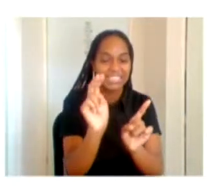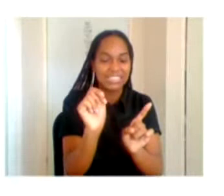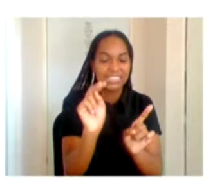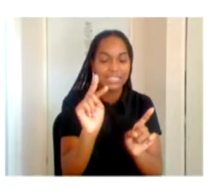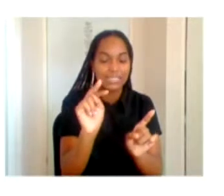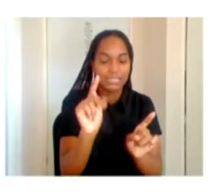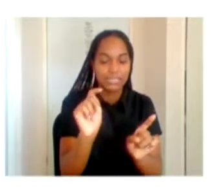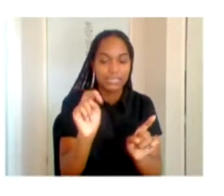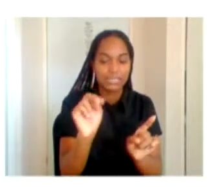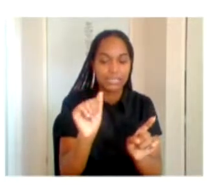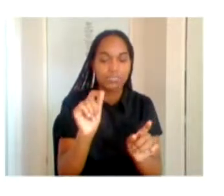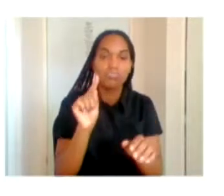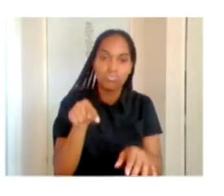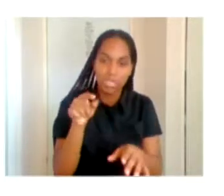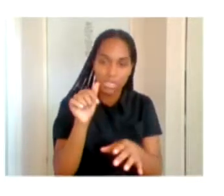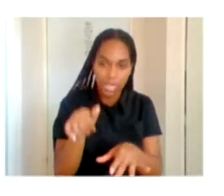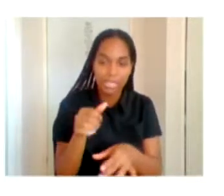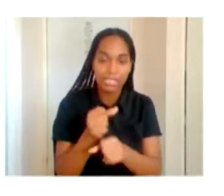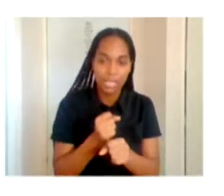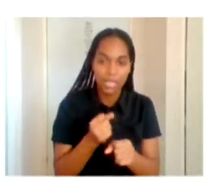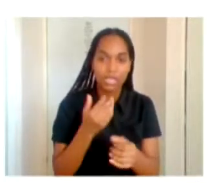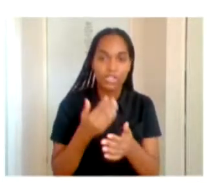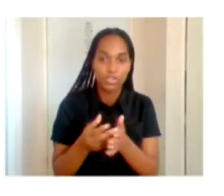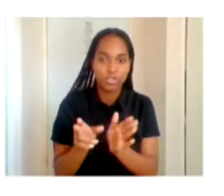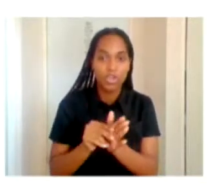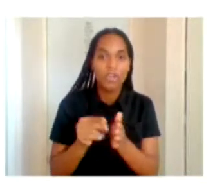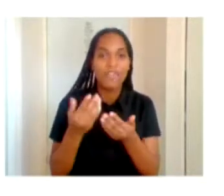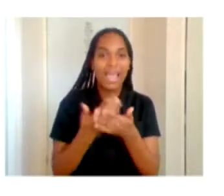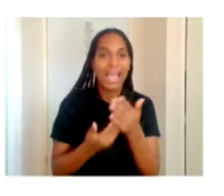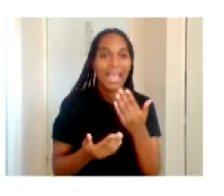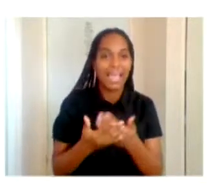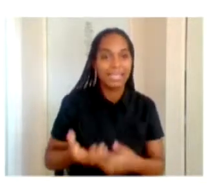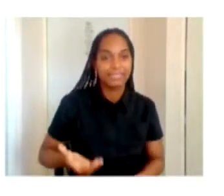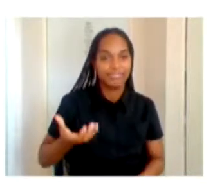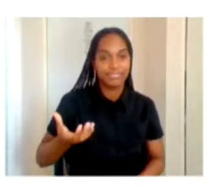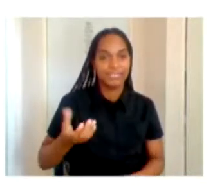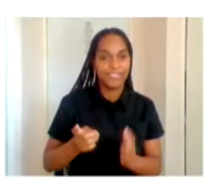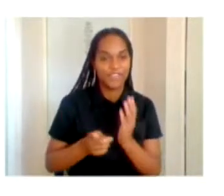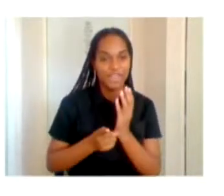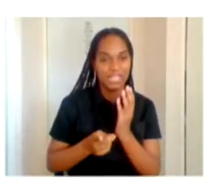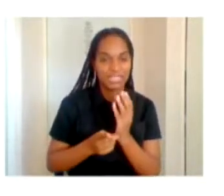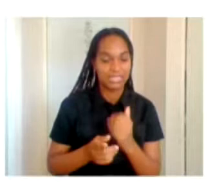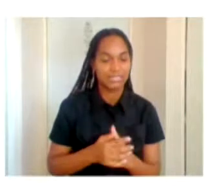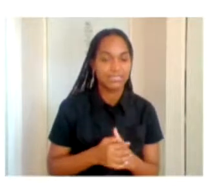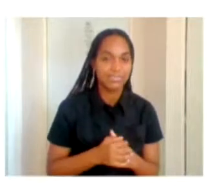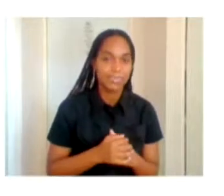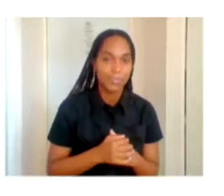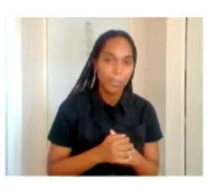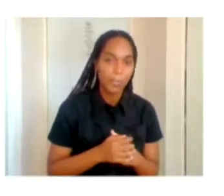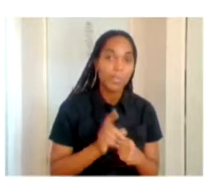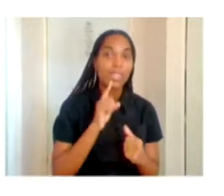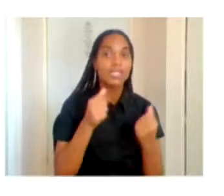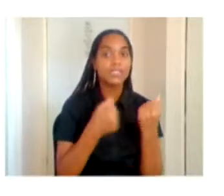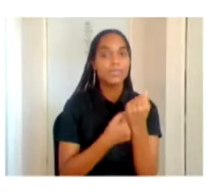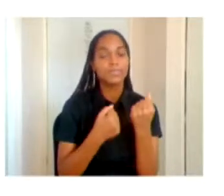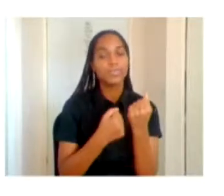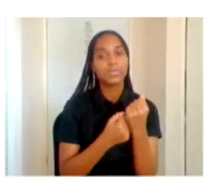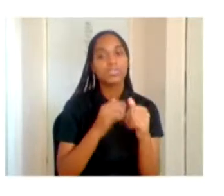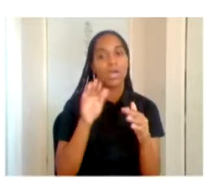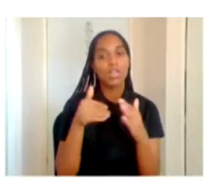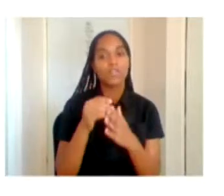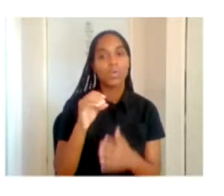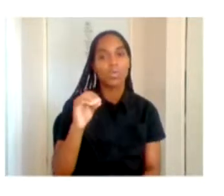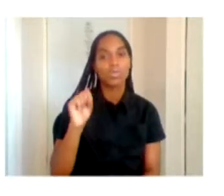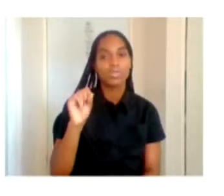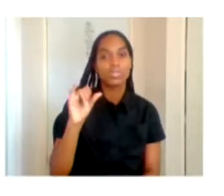reasonable reception in a handheld device, for example. It's IP-based, so it supports all of the regular OSI network layers